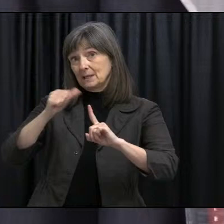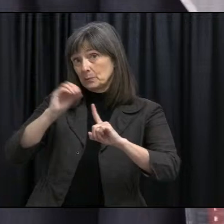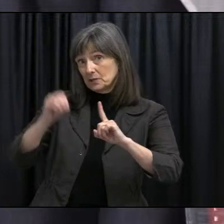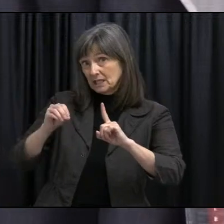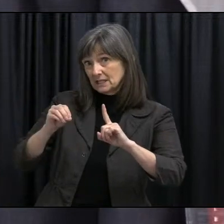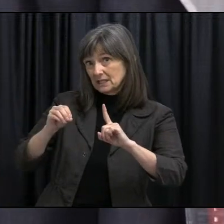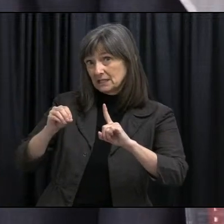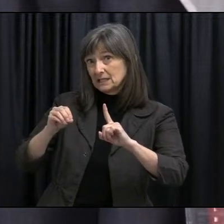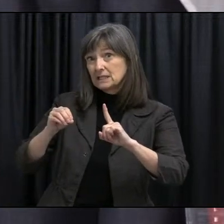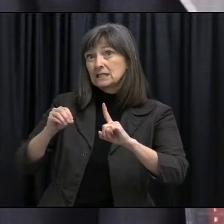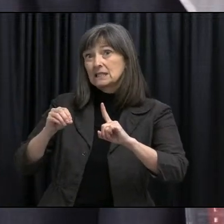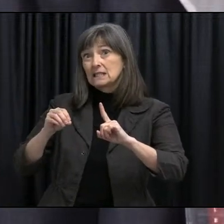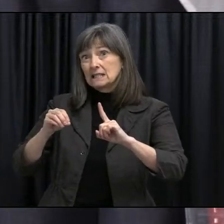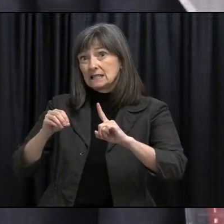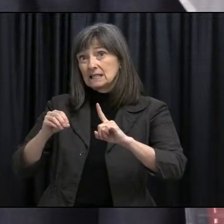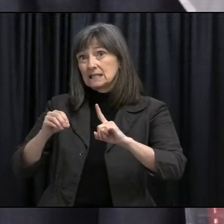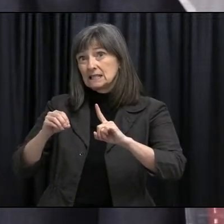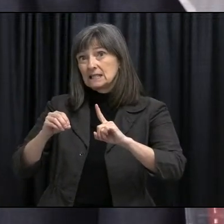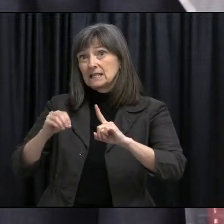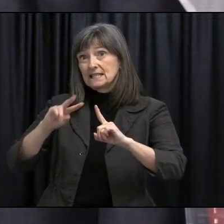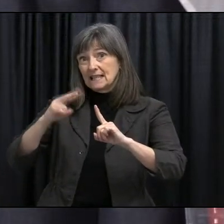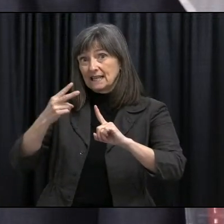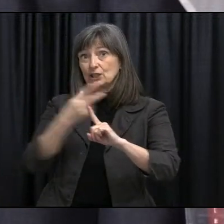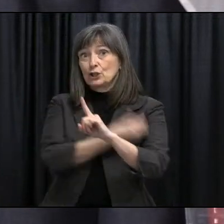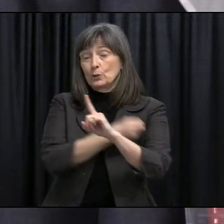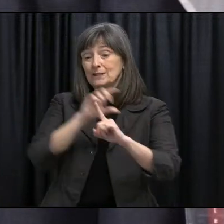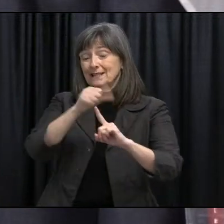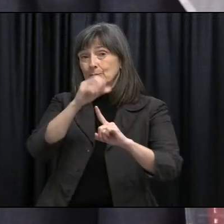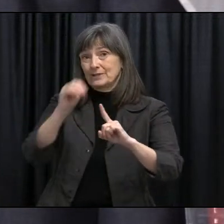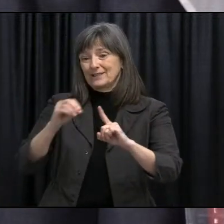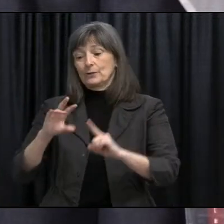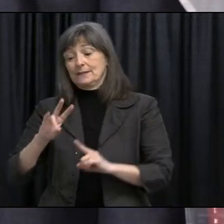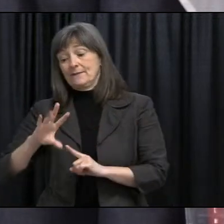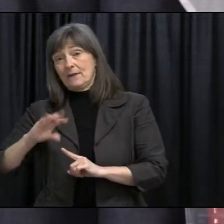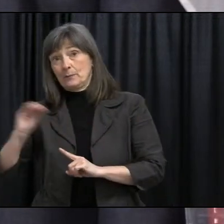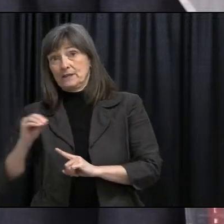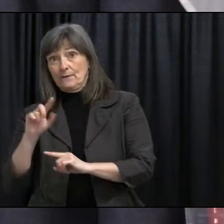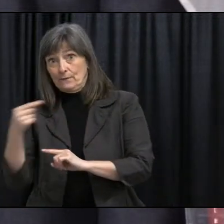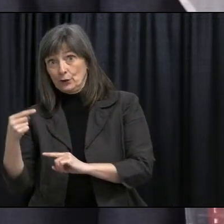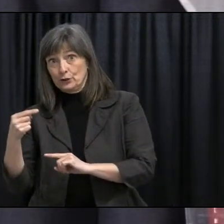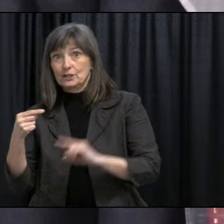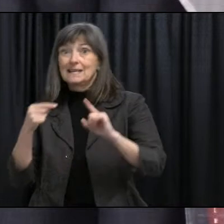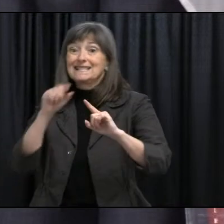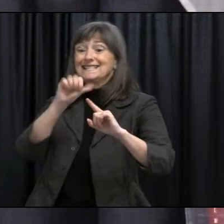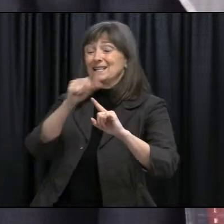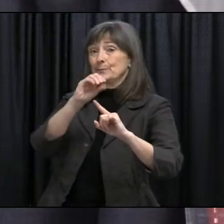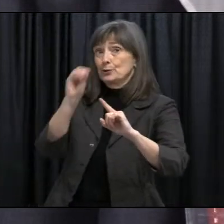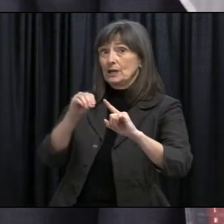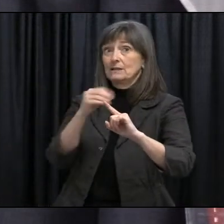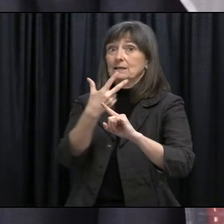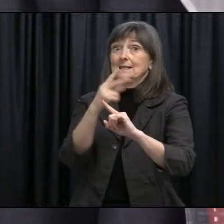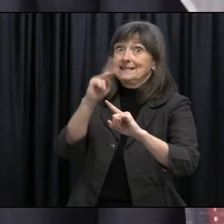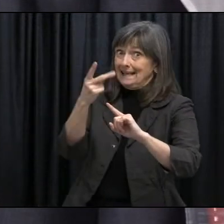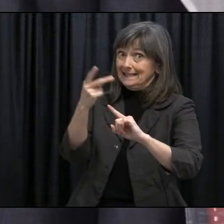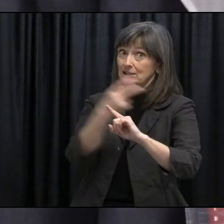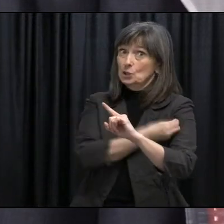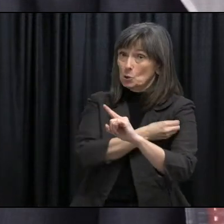stage for some form of opening, with 75 and 20 as a more